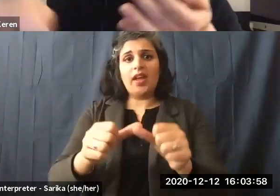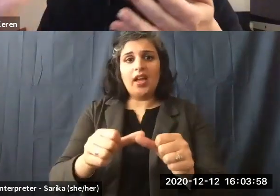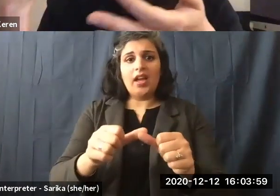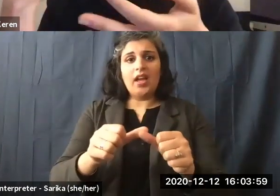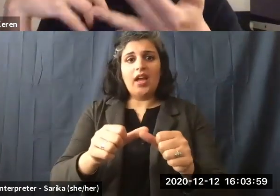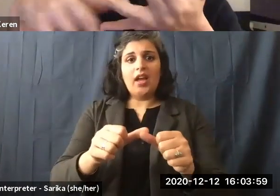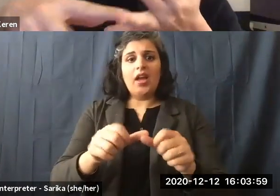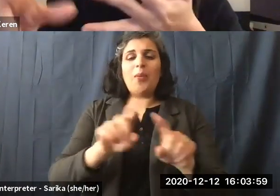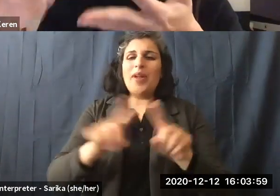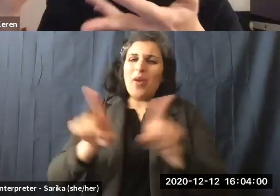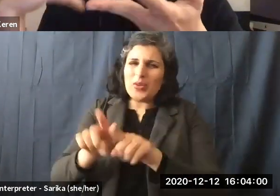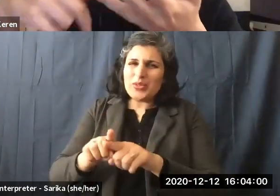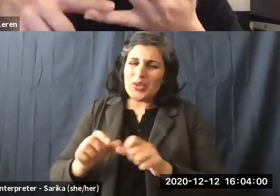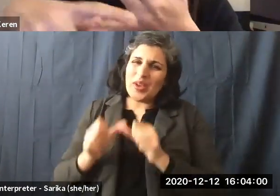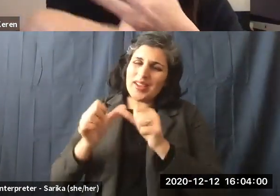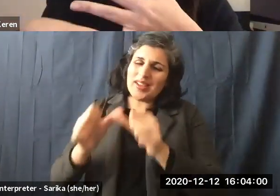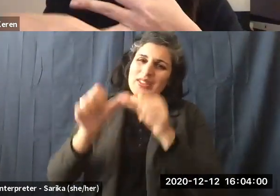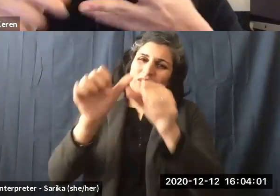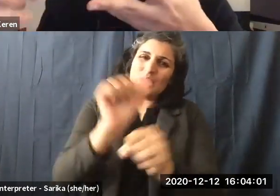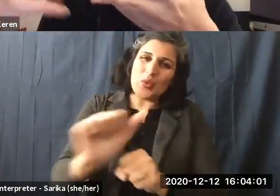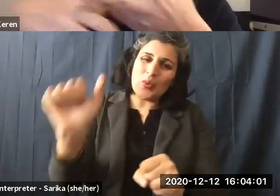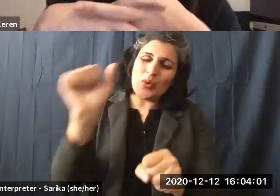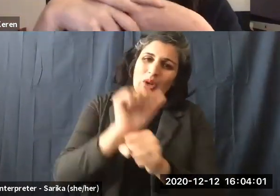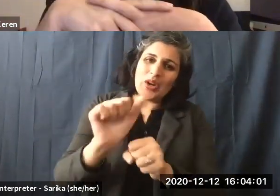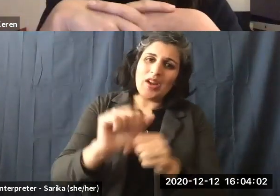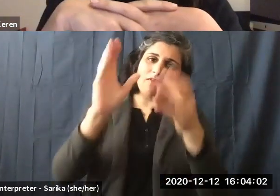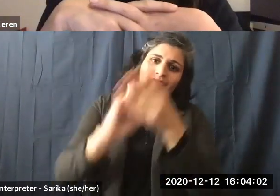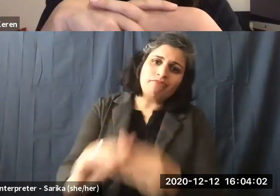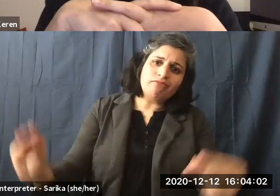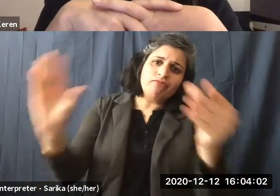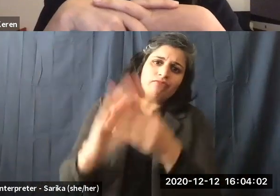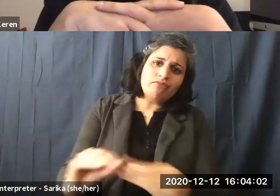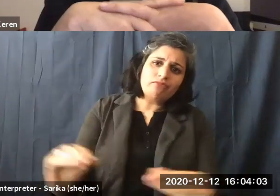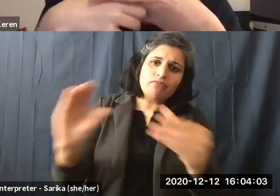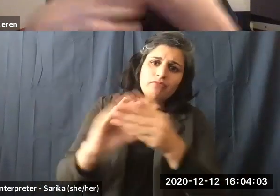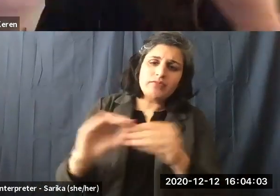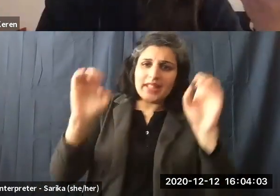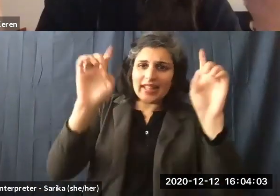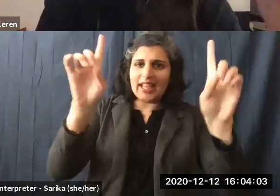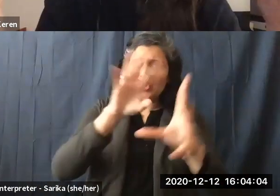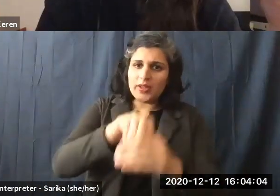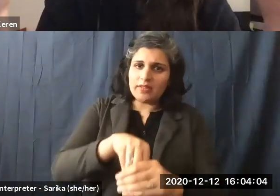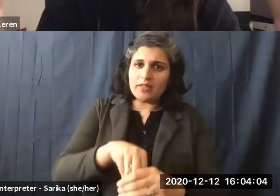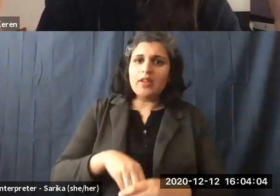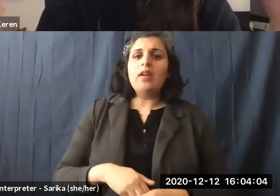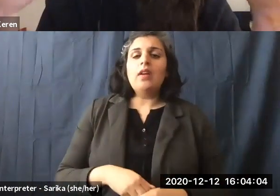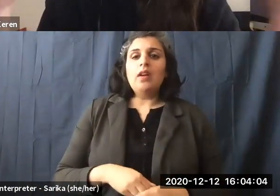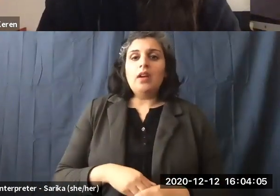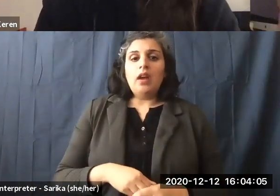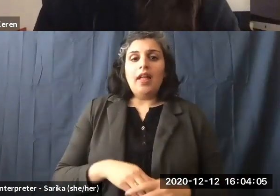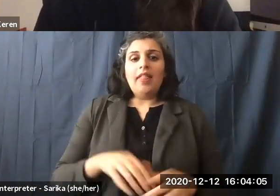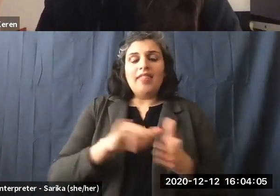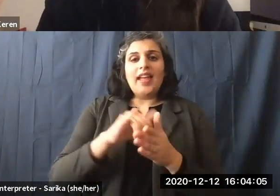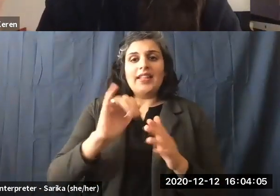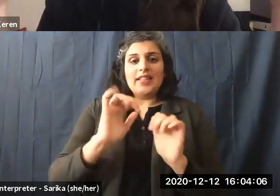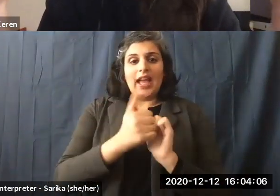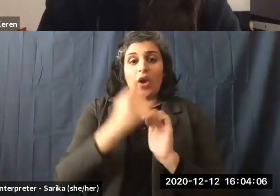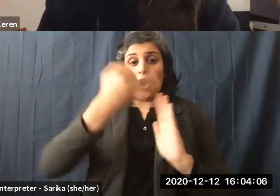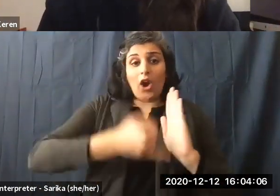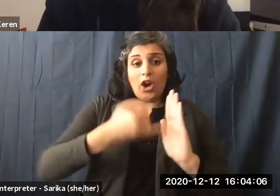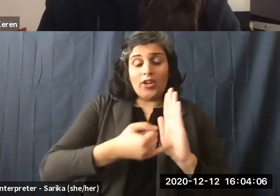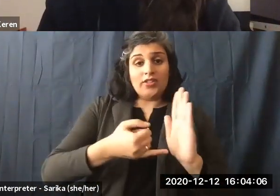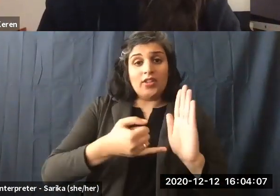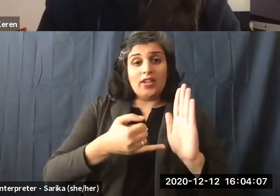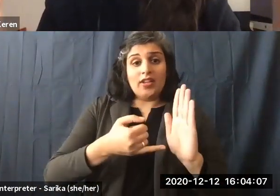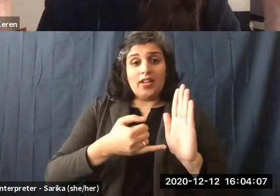continual work of education, of storytelling. And again, that's why in, in many ways, art has, I believe also